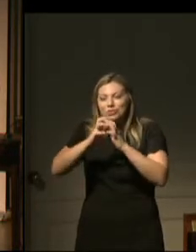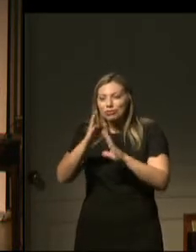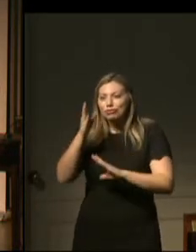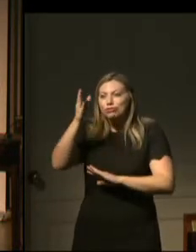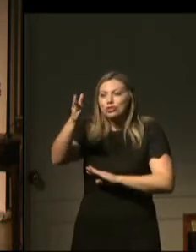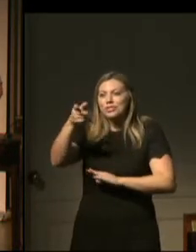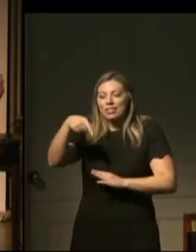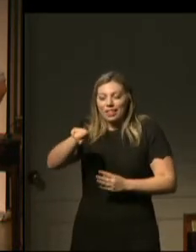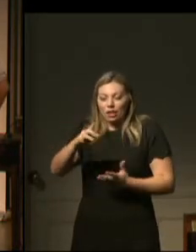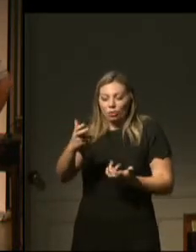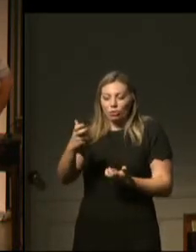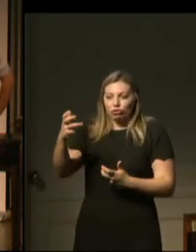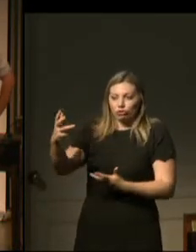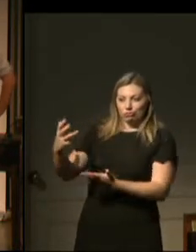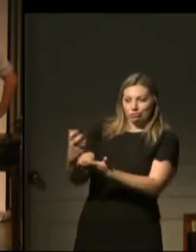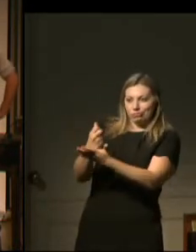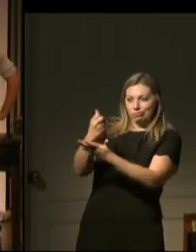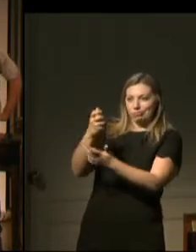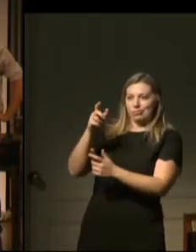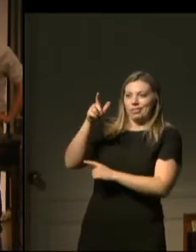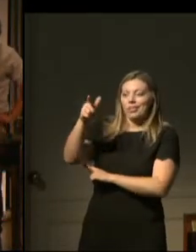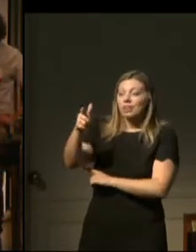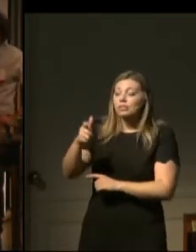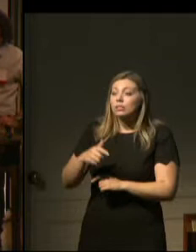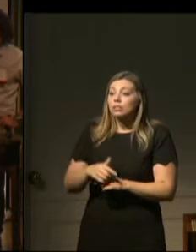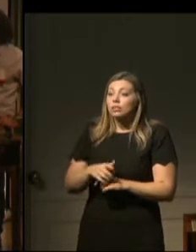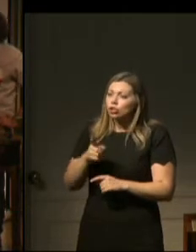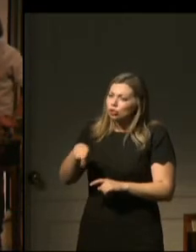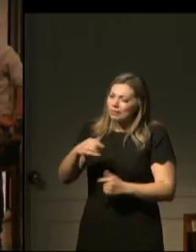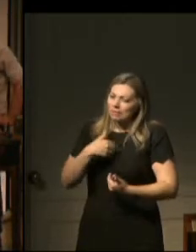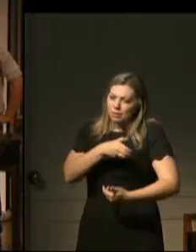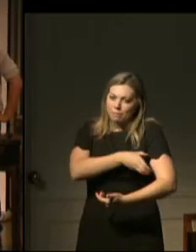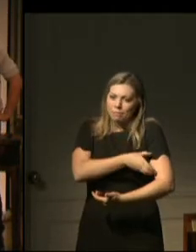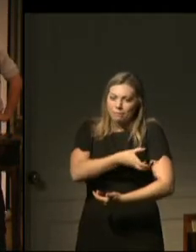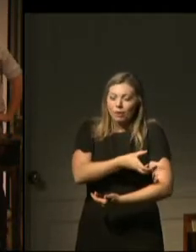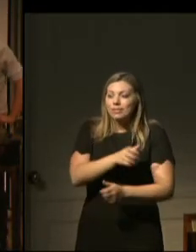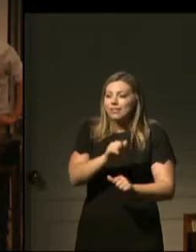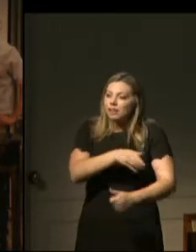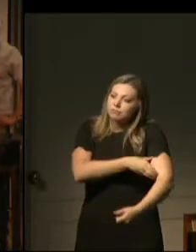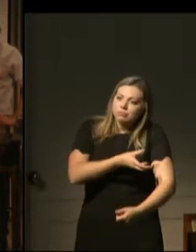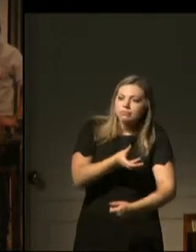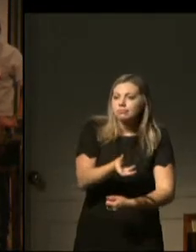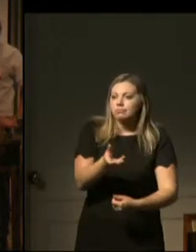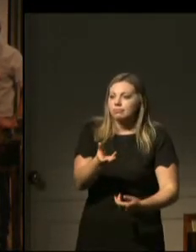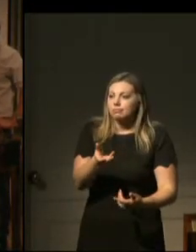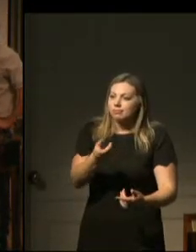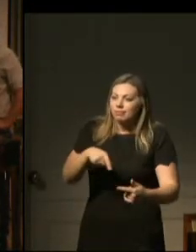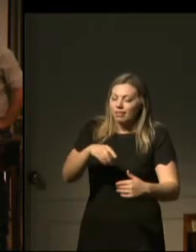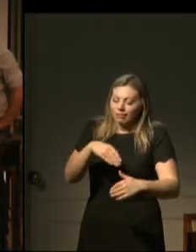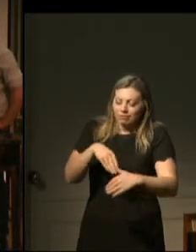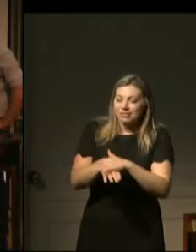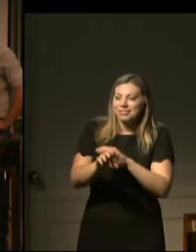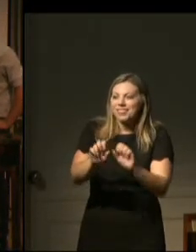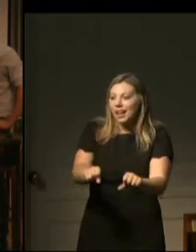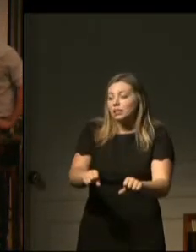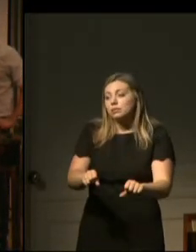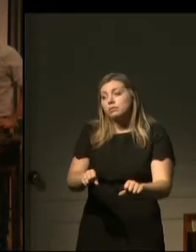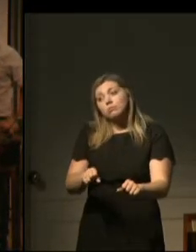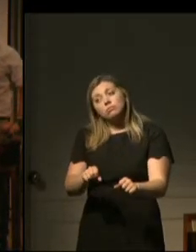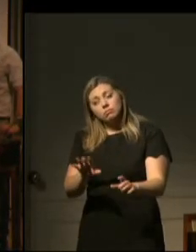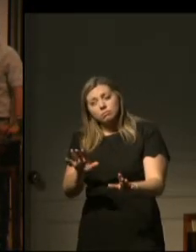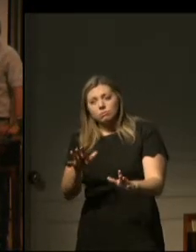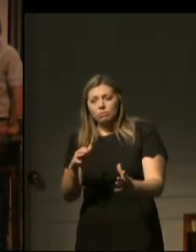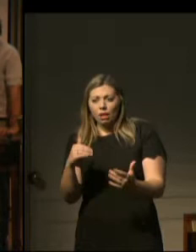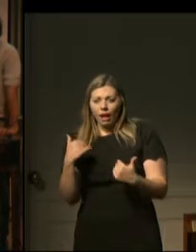to inherit, and you have the power to give them the access to do that. Now, that comes with some